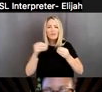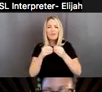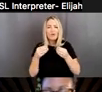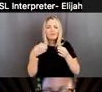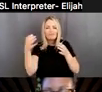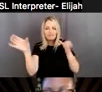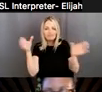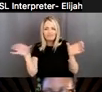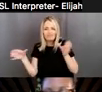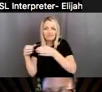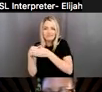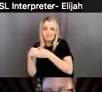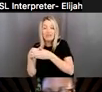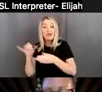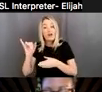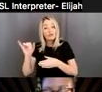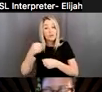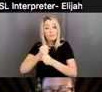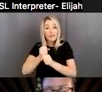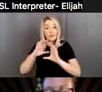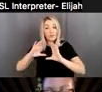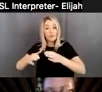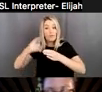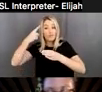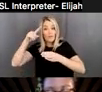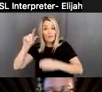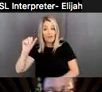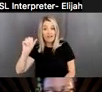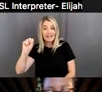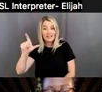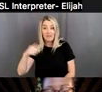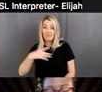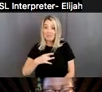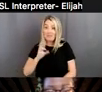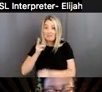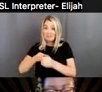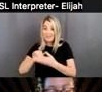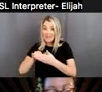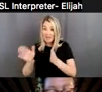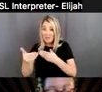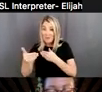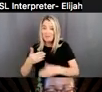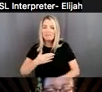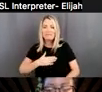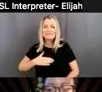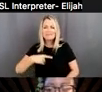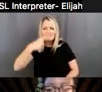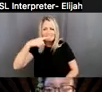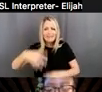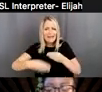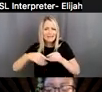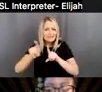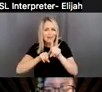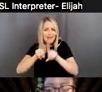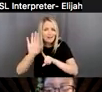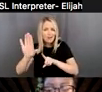created the group for ASL, and if you would like to be a part of that room, please add a star to your Zoom name so